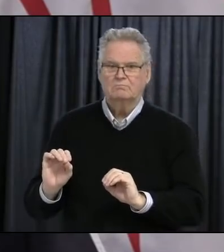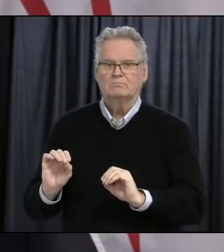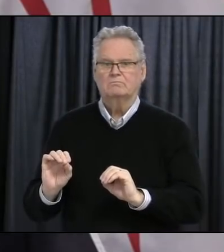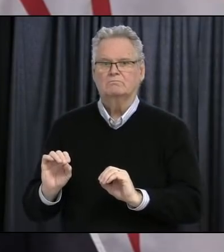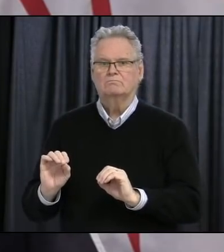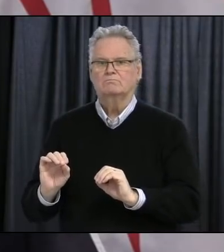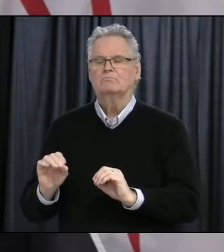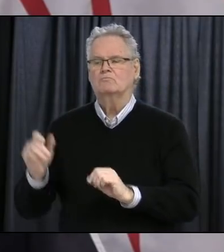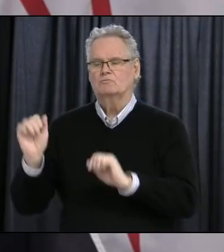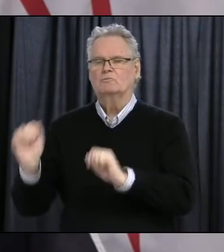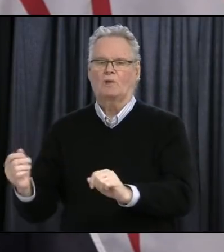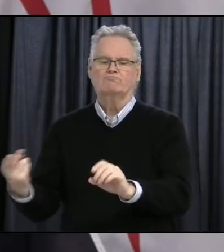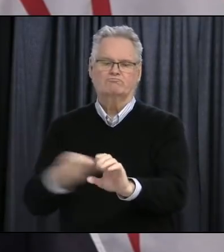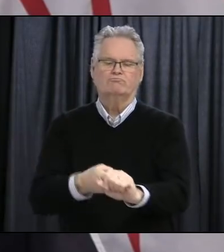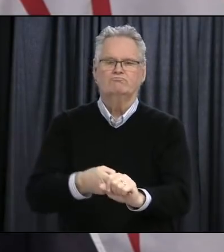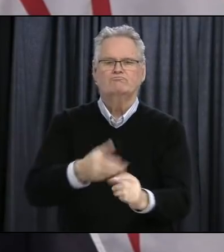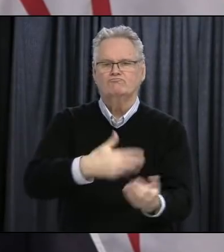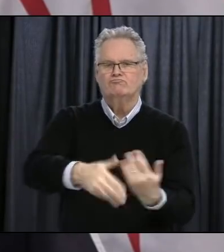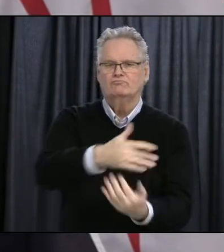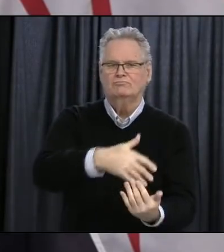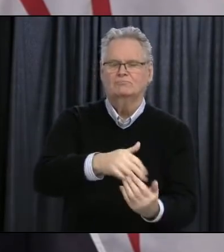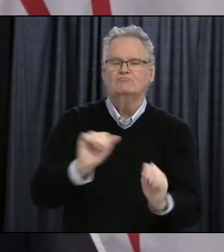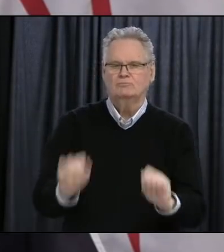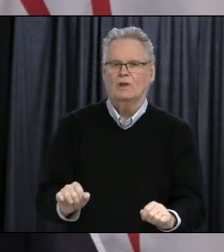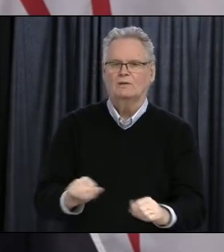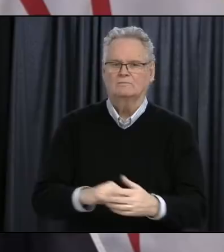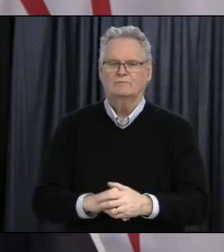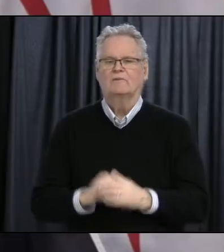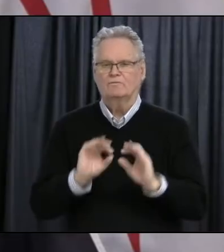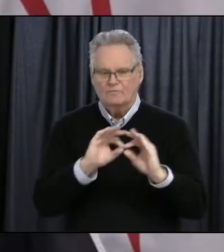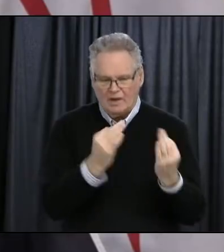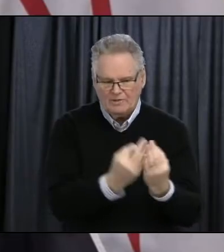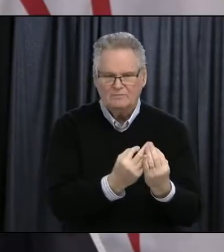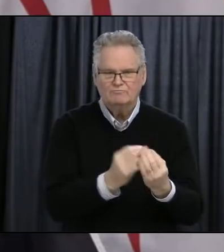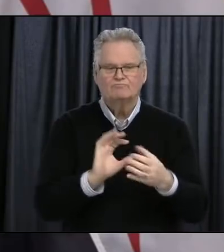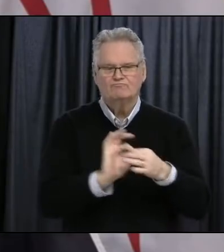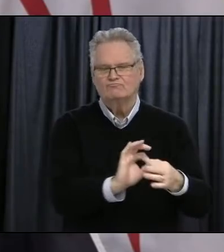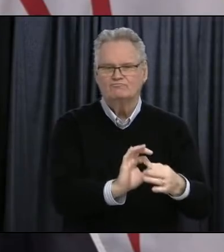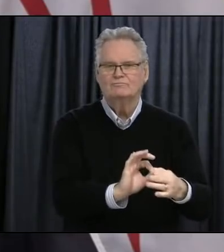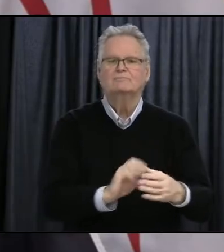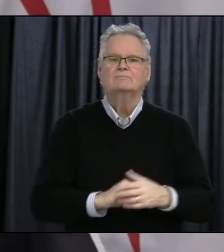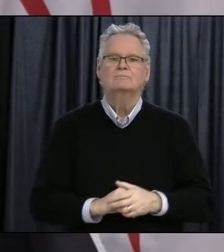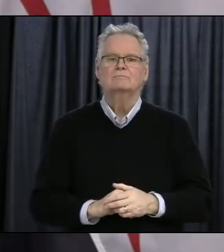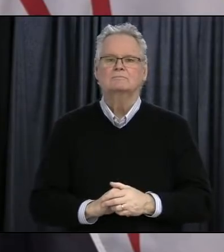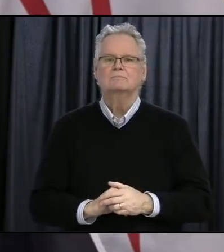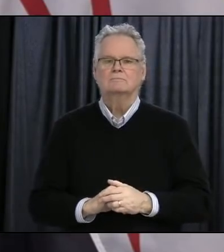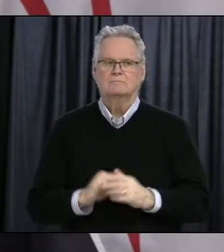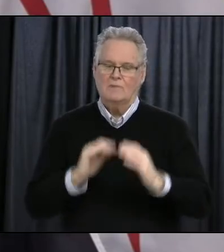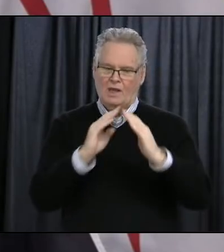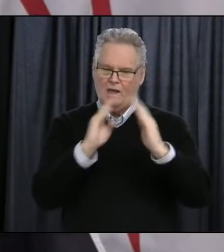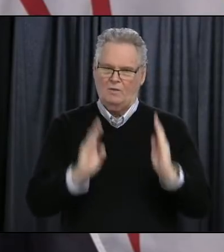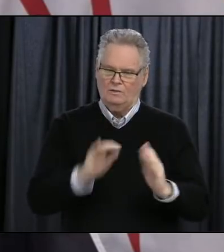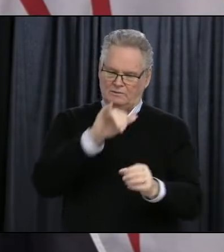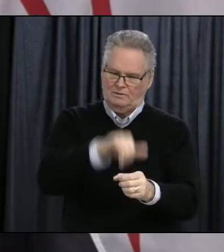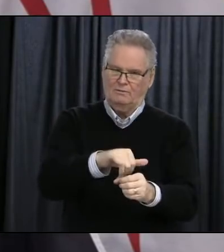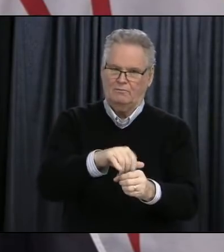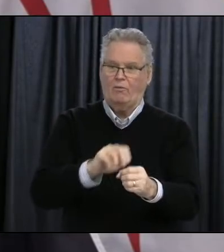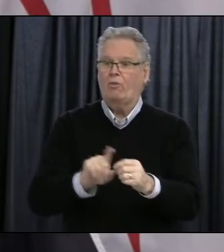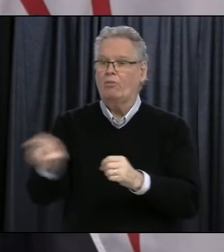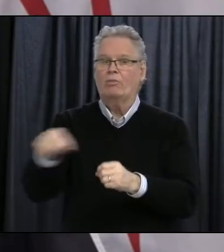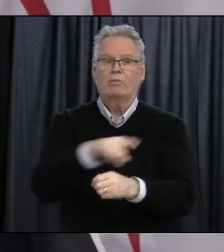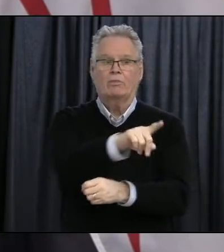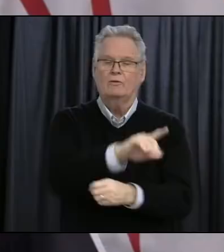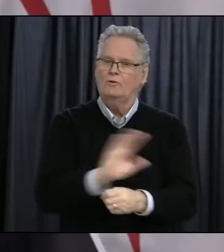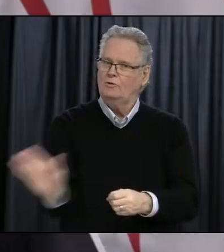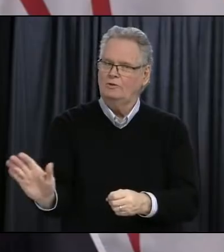may participate in limited activities. They can interact with family members that live in their household. Maintaining physical distance